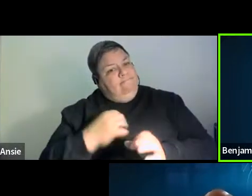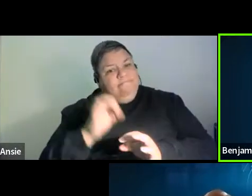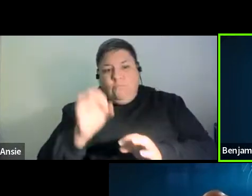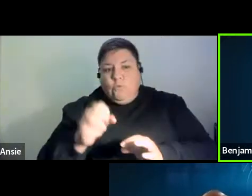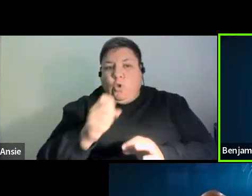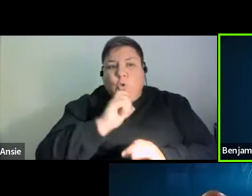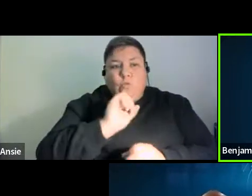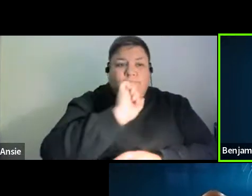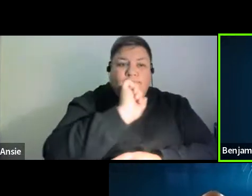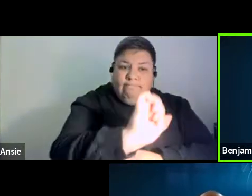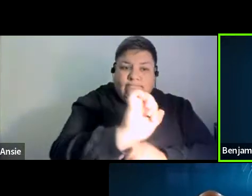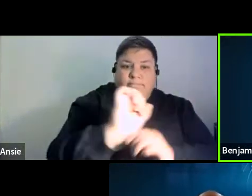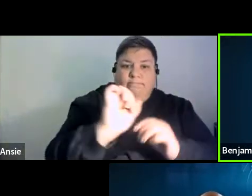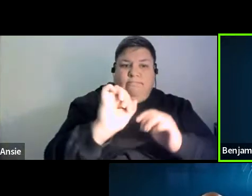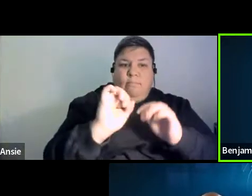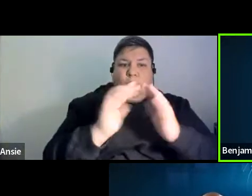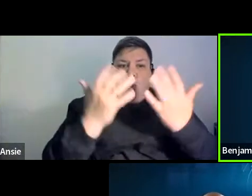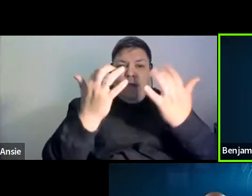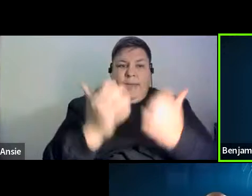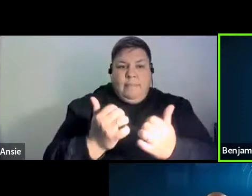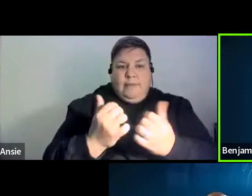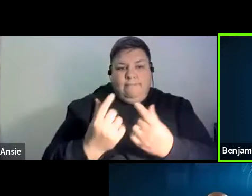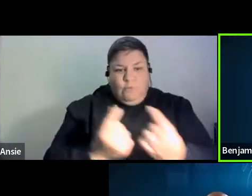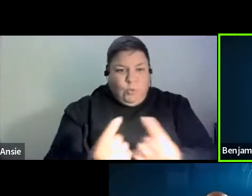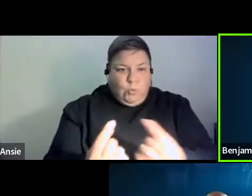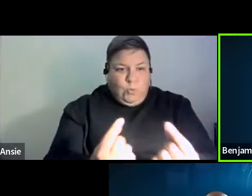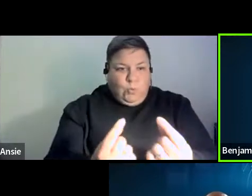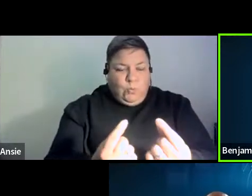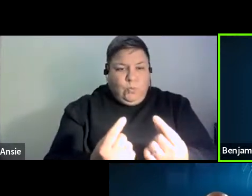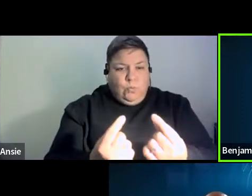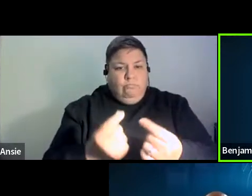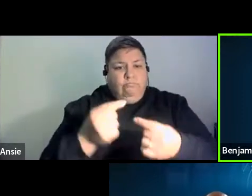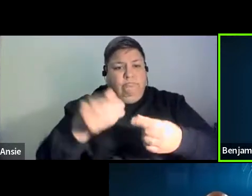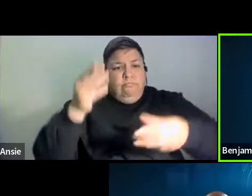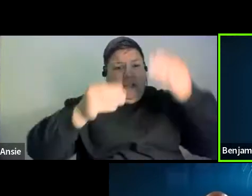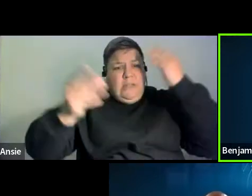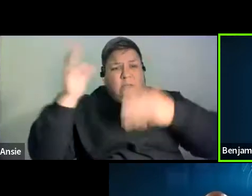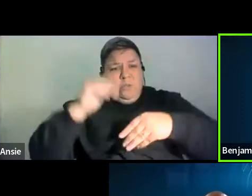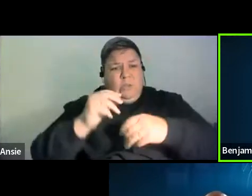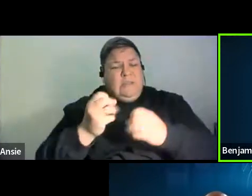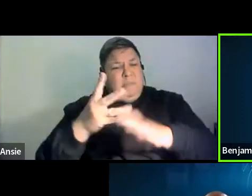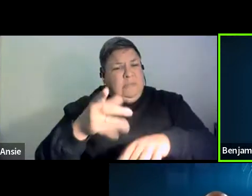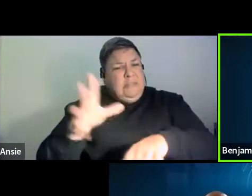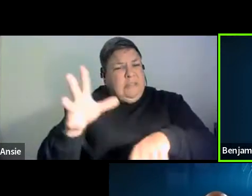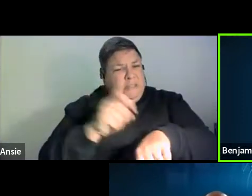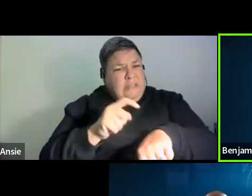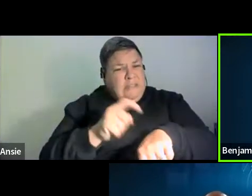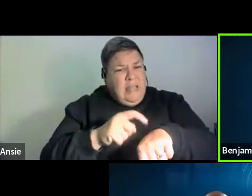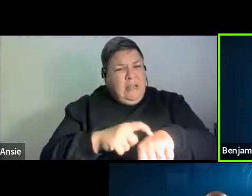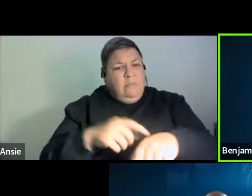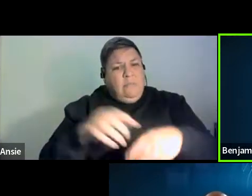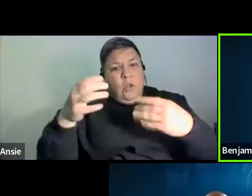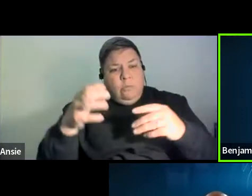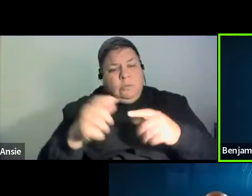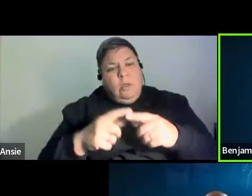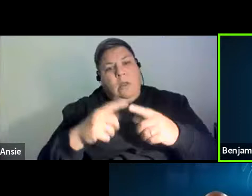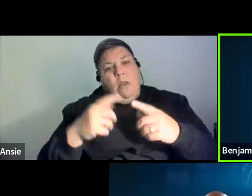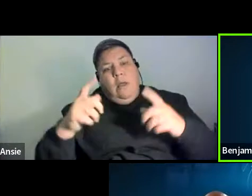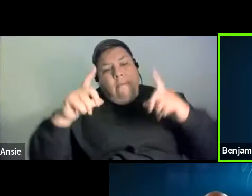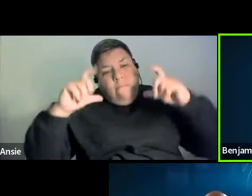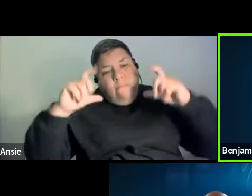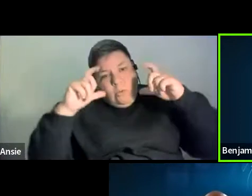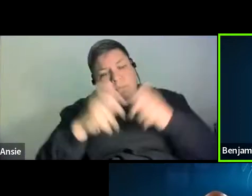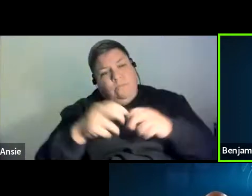do anything to assist the new client. In our experience, there is often an issue with the documentation or picture being